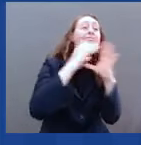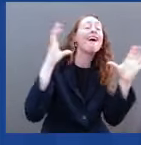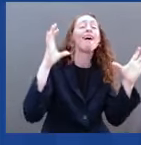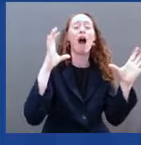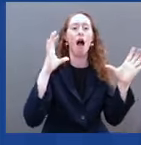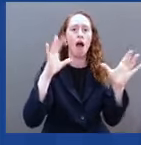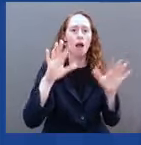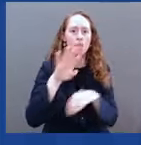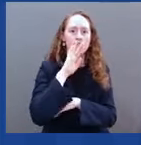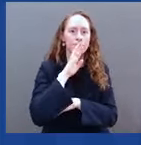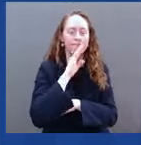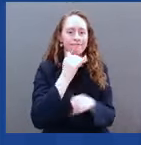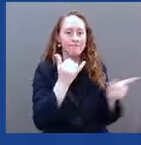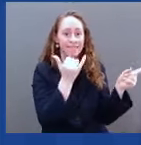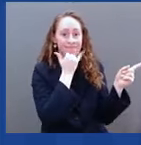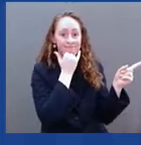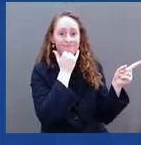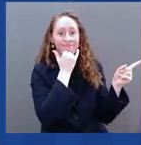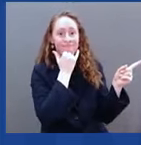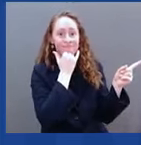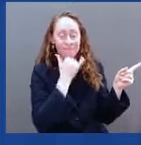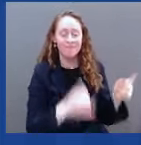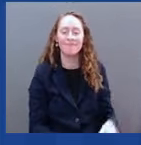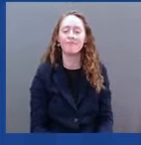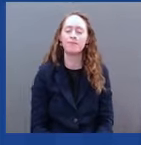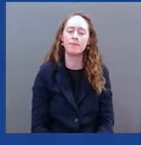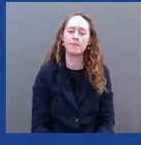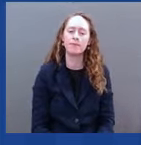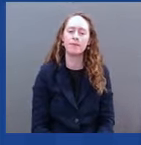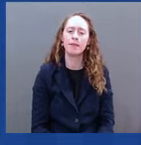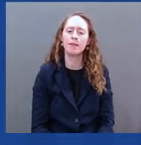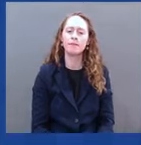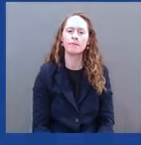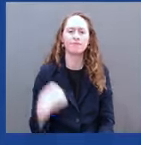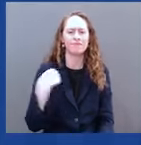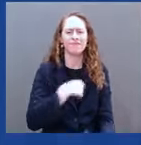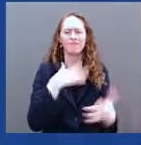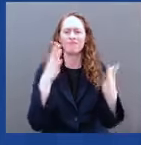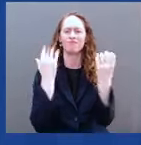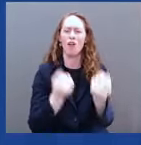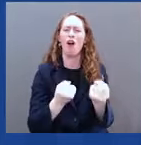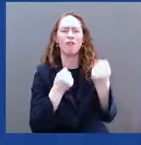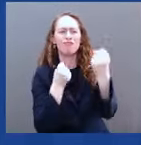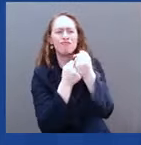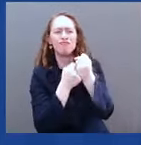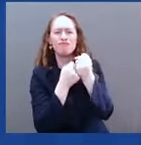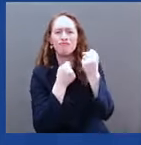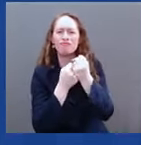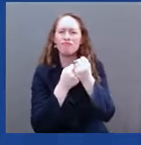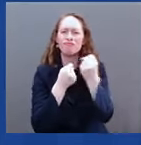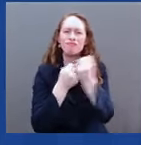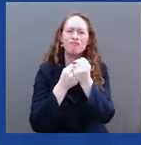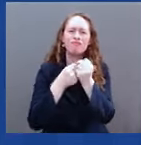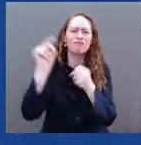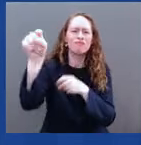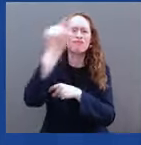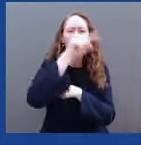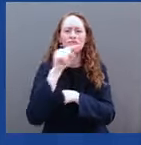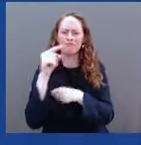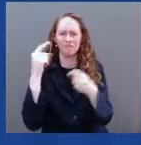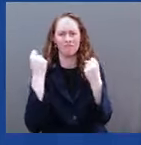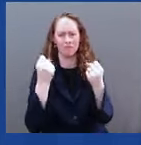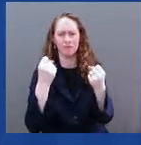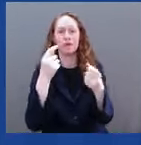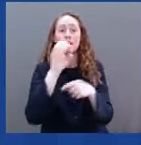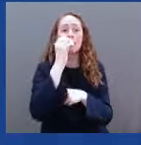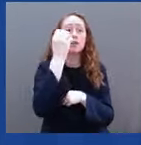with the European Union and with the leading democracies of the G7, in the G7. So I want to thank you, and